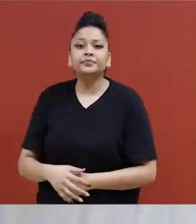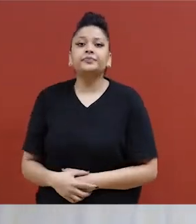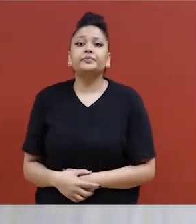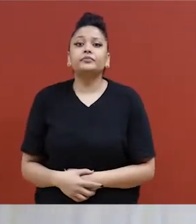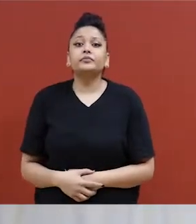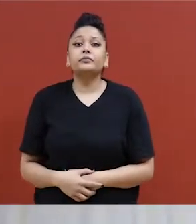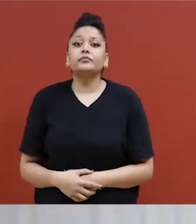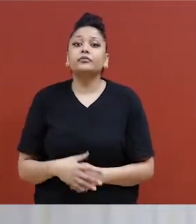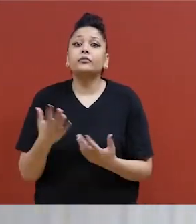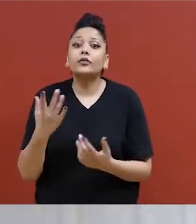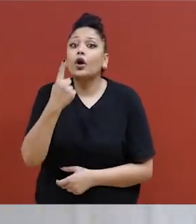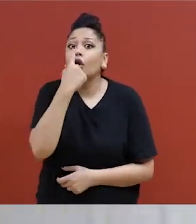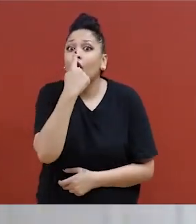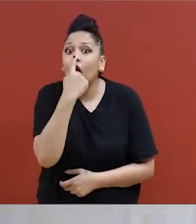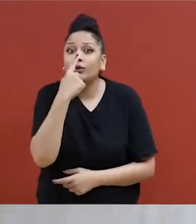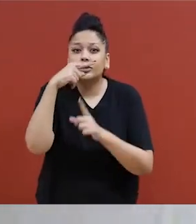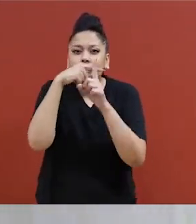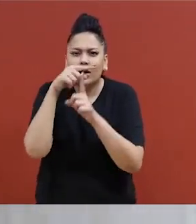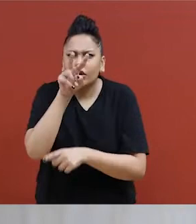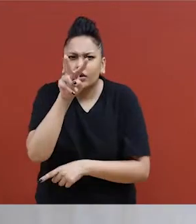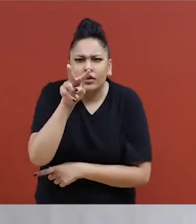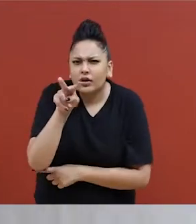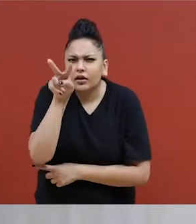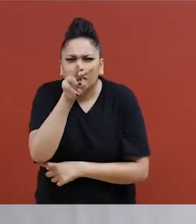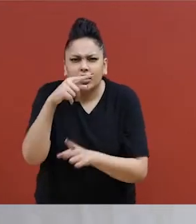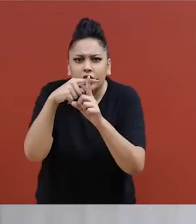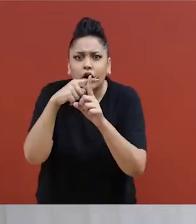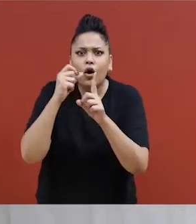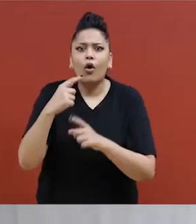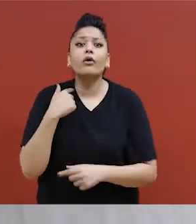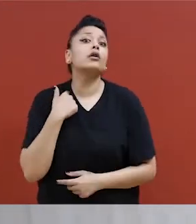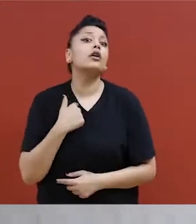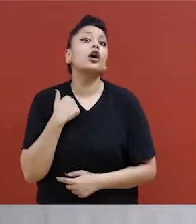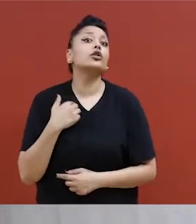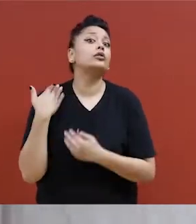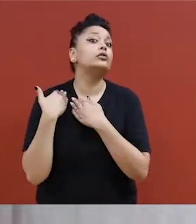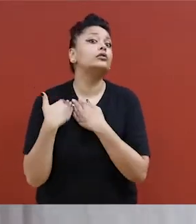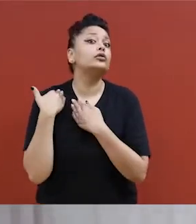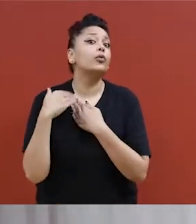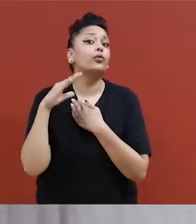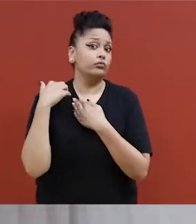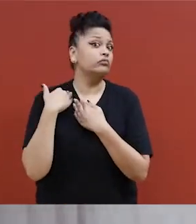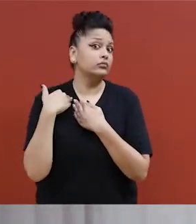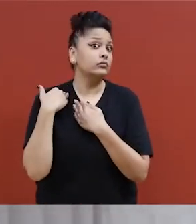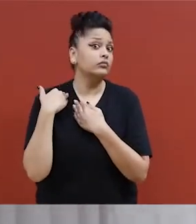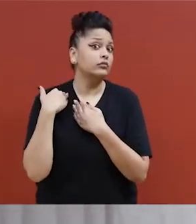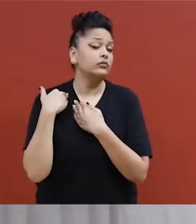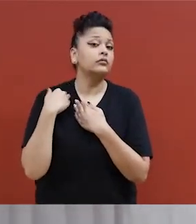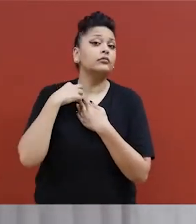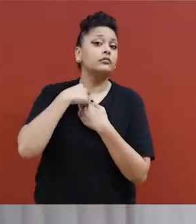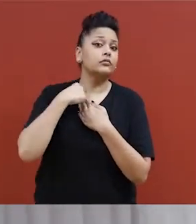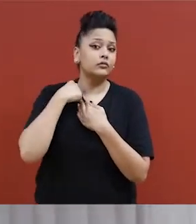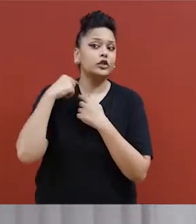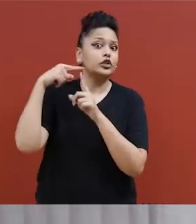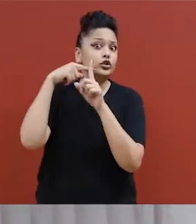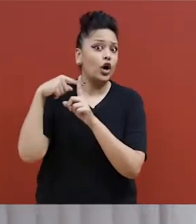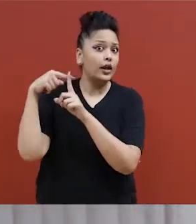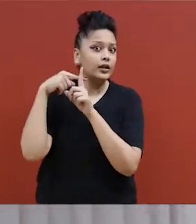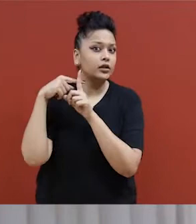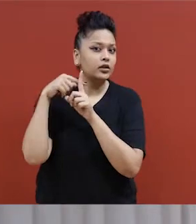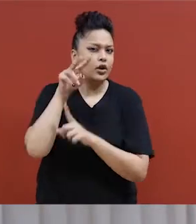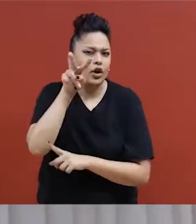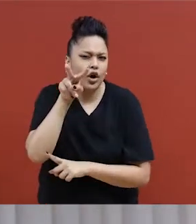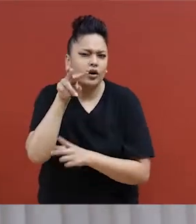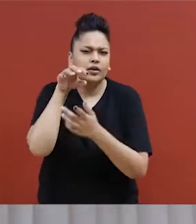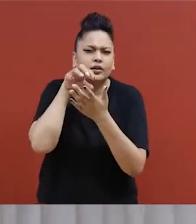attacker. The nose is a target, so is the collarbone as well. Let me give you an example of